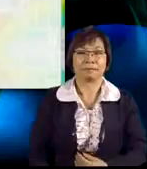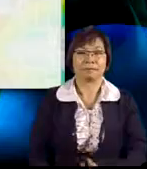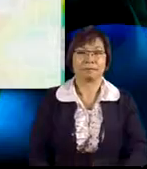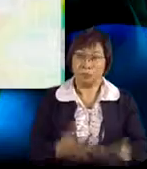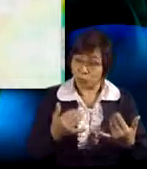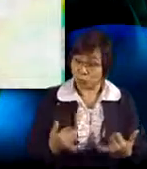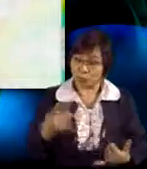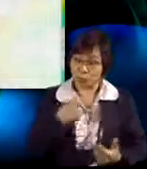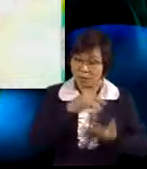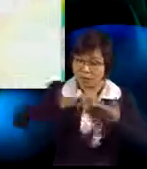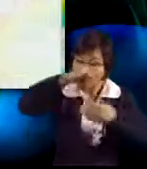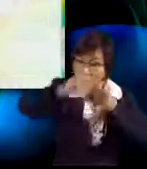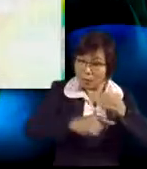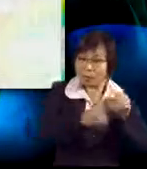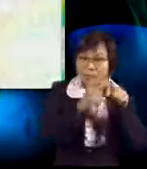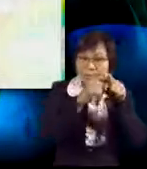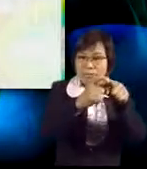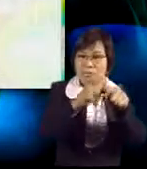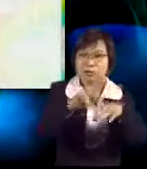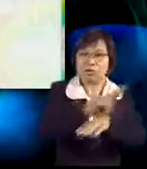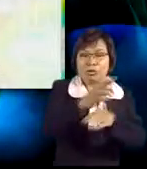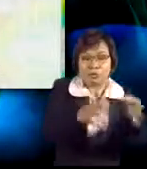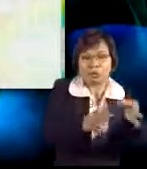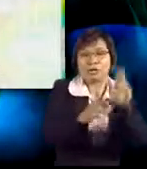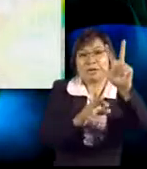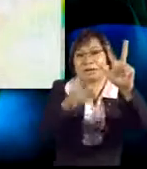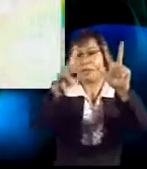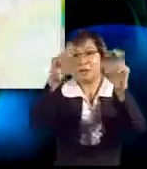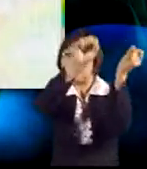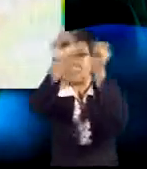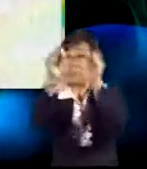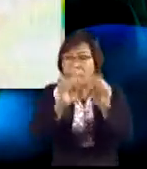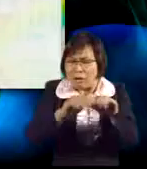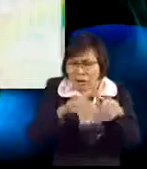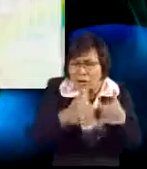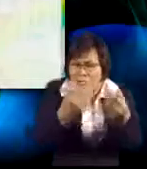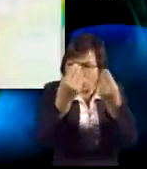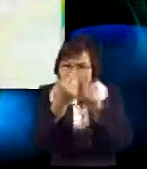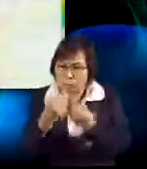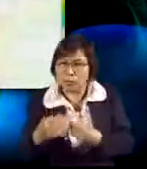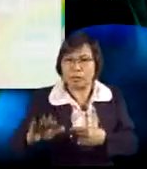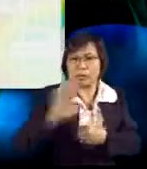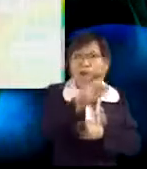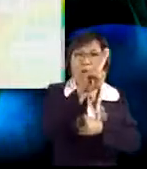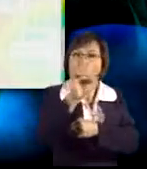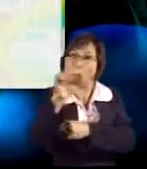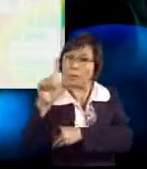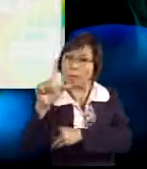Today, we learn about the terminology used to describe three-dimensional shapes and how to calculate their volume.